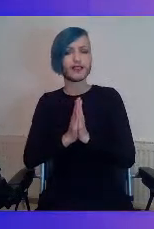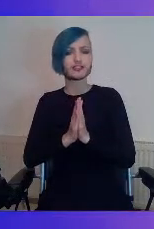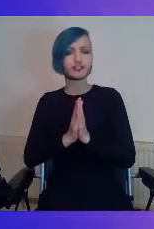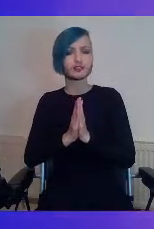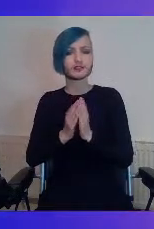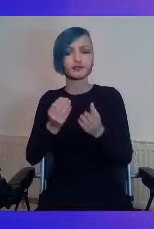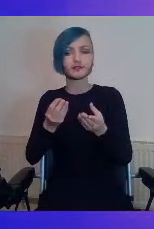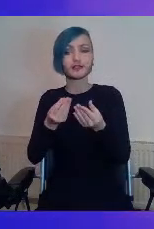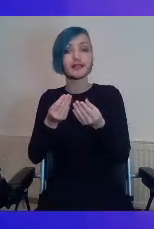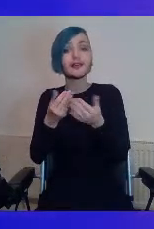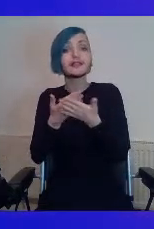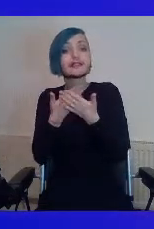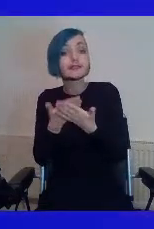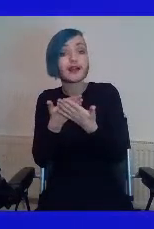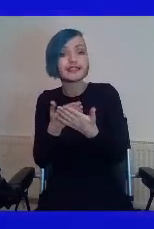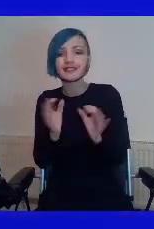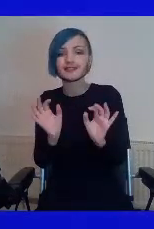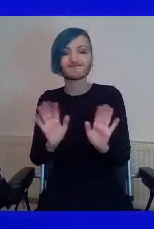it is not